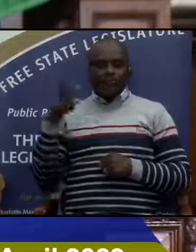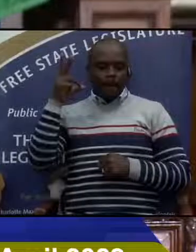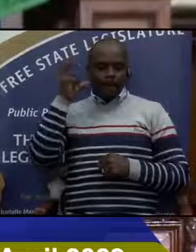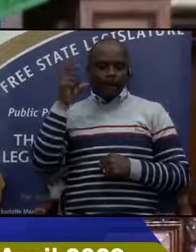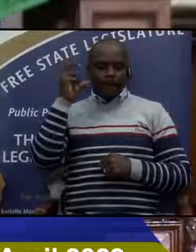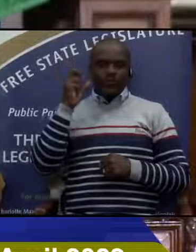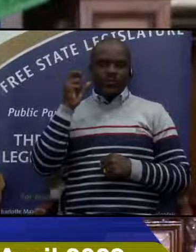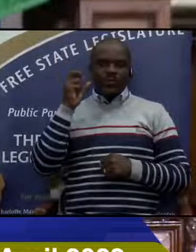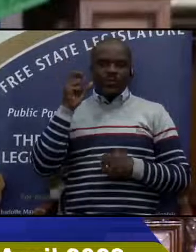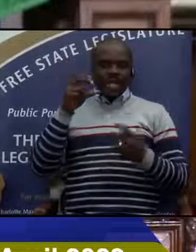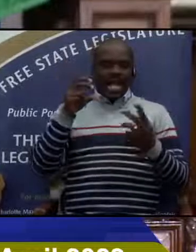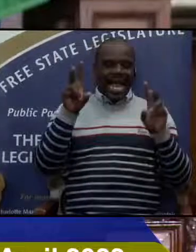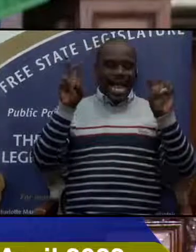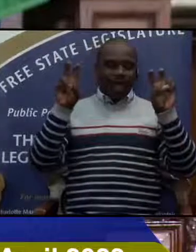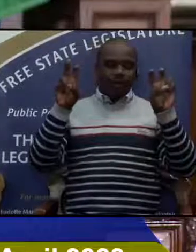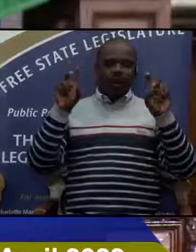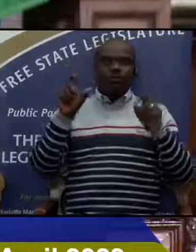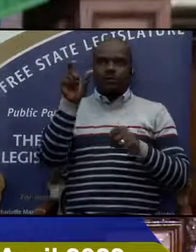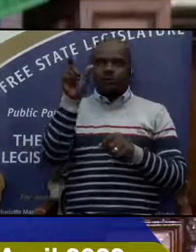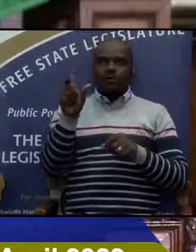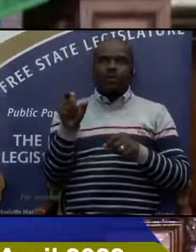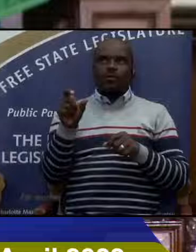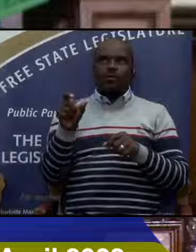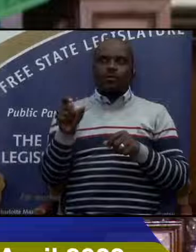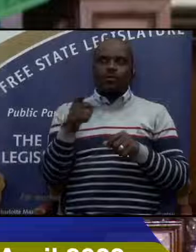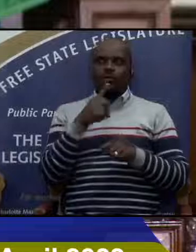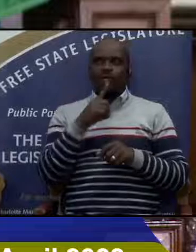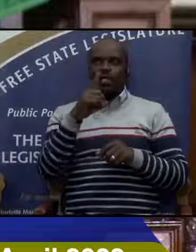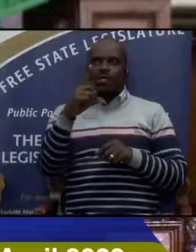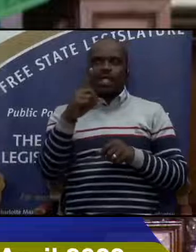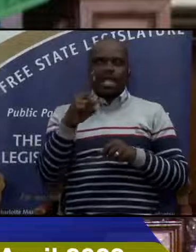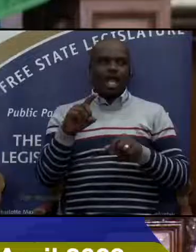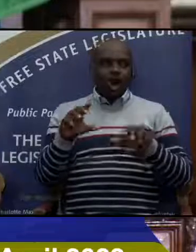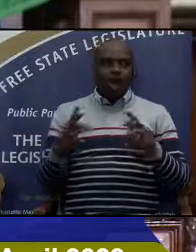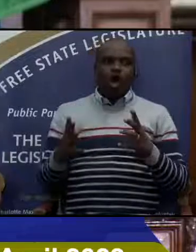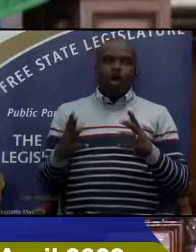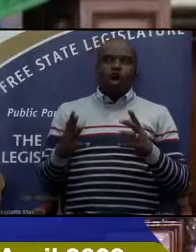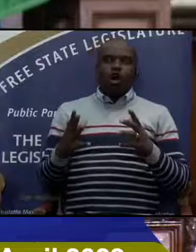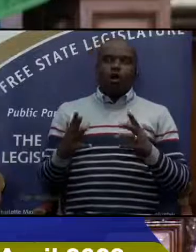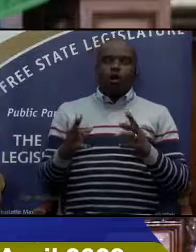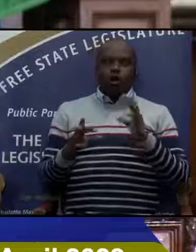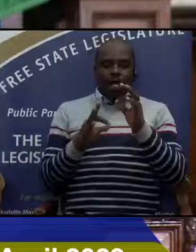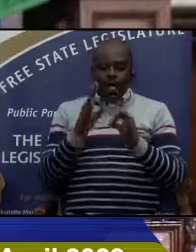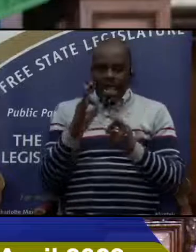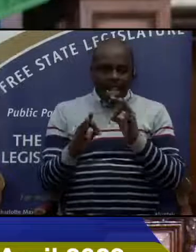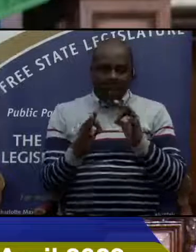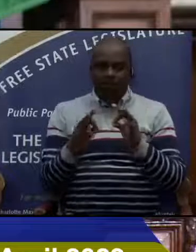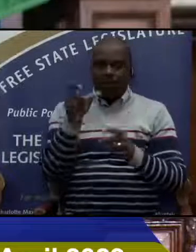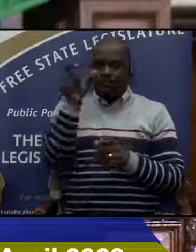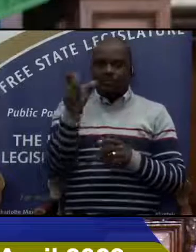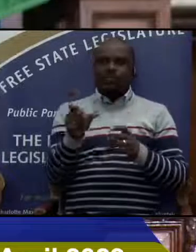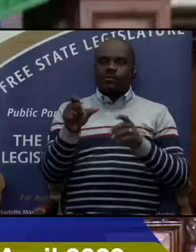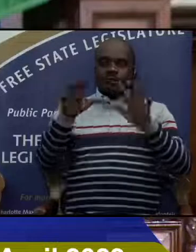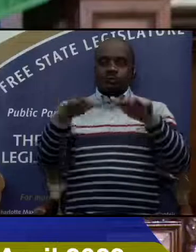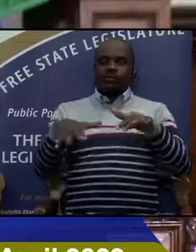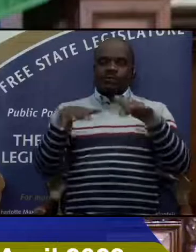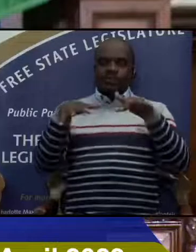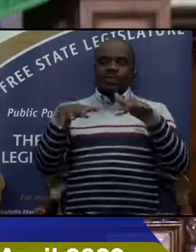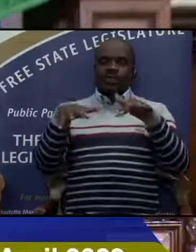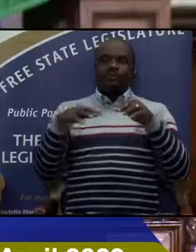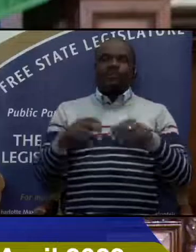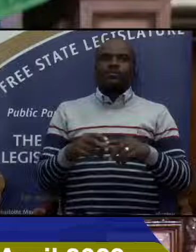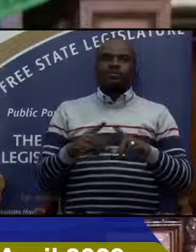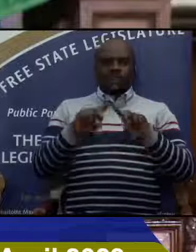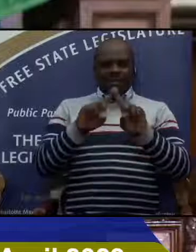of parliament. But on the part of saying people stealing, as long as